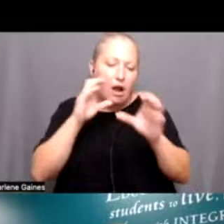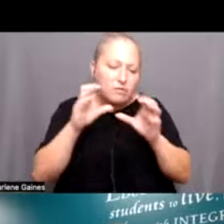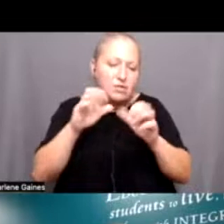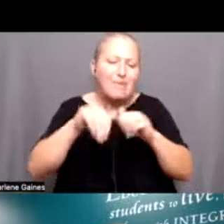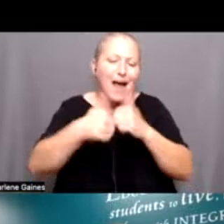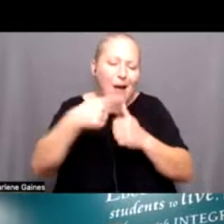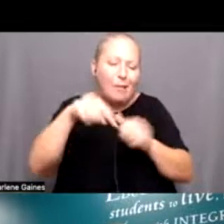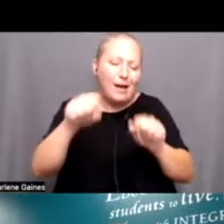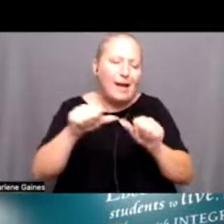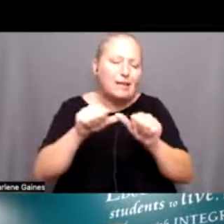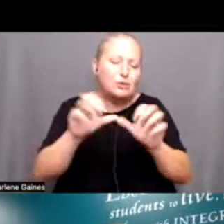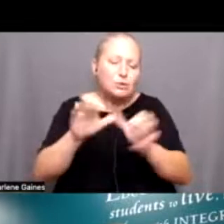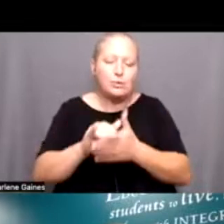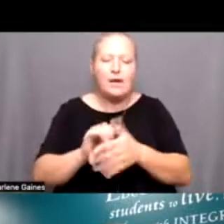this.